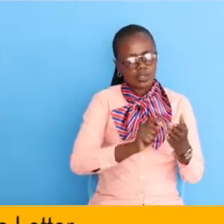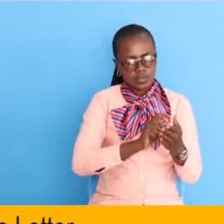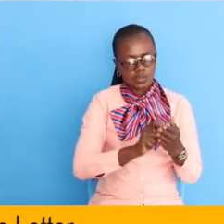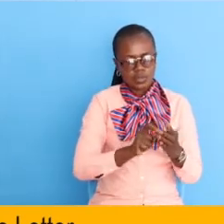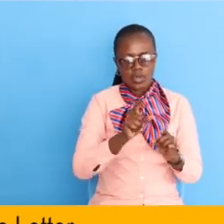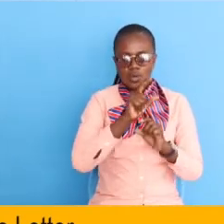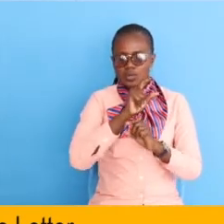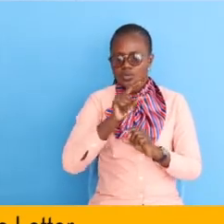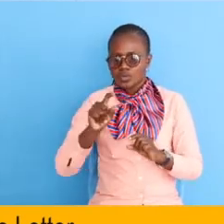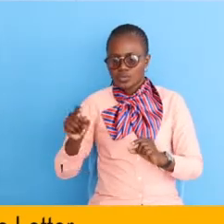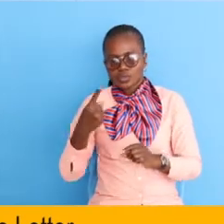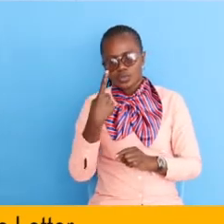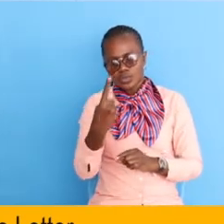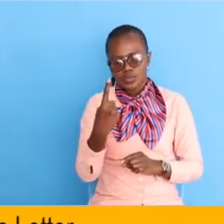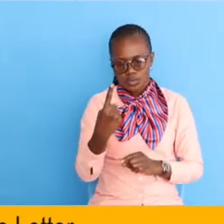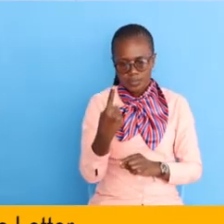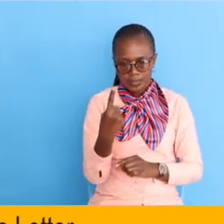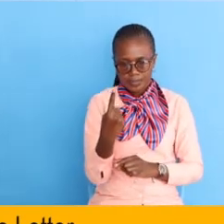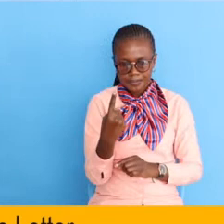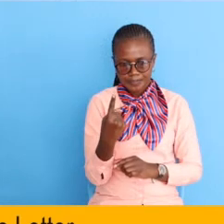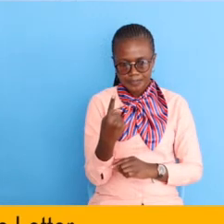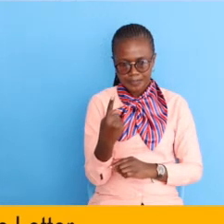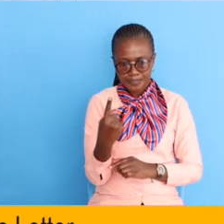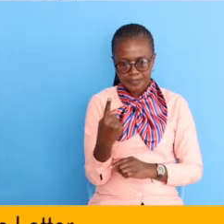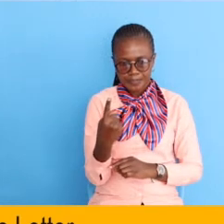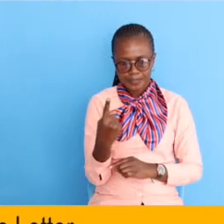they has to begin closer to the marginal line.